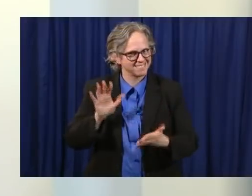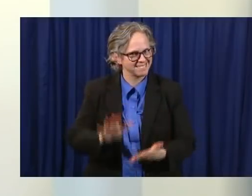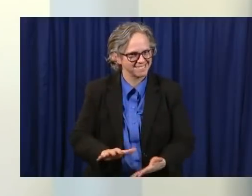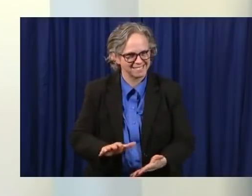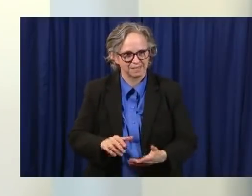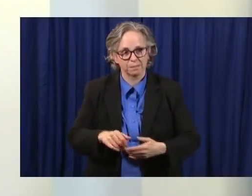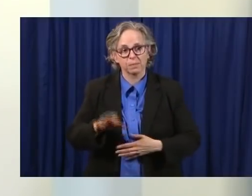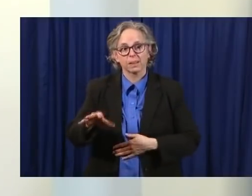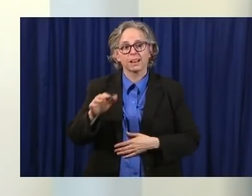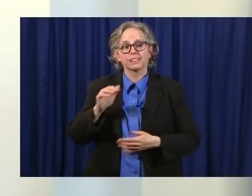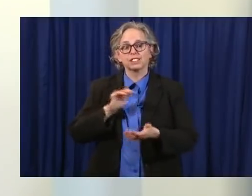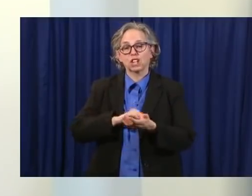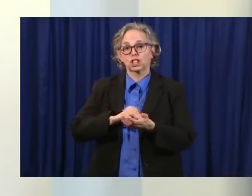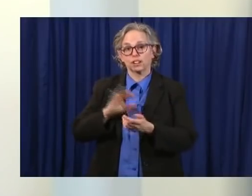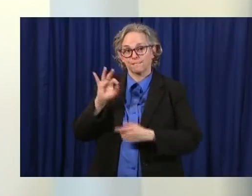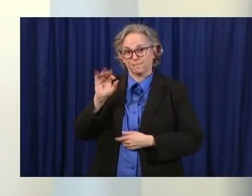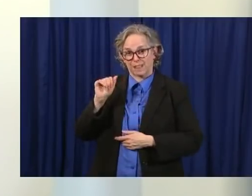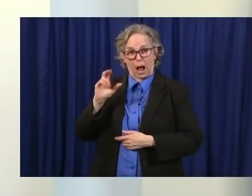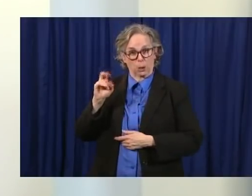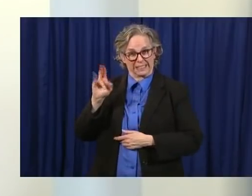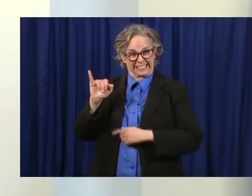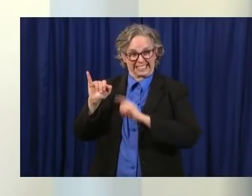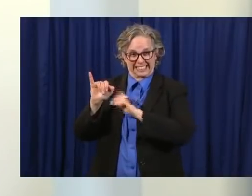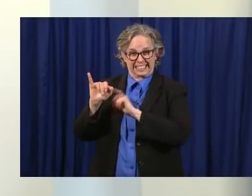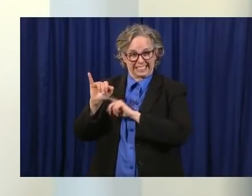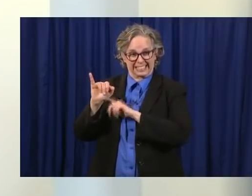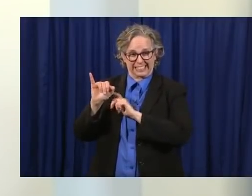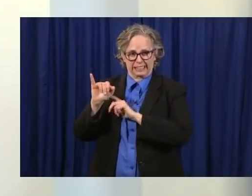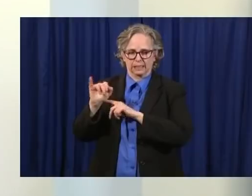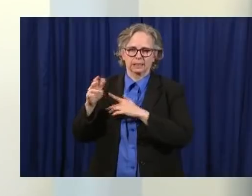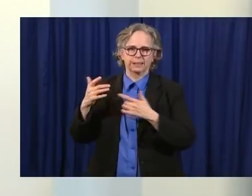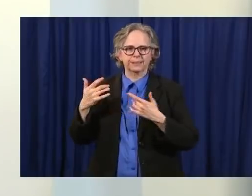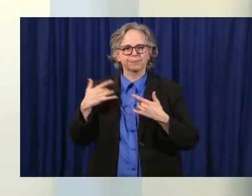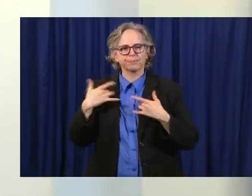cautious terms because we really, you know, we don't want